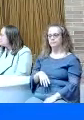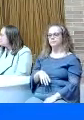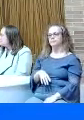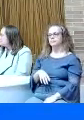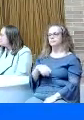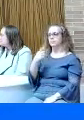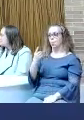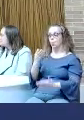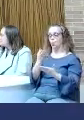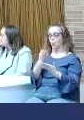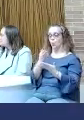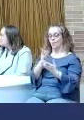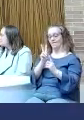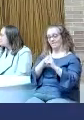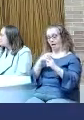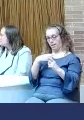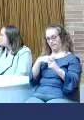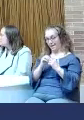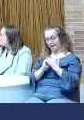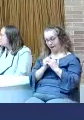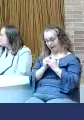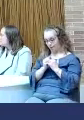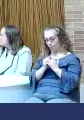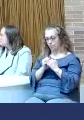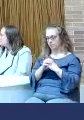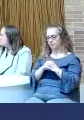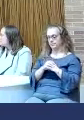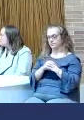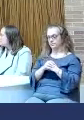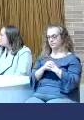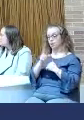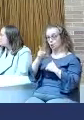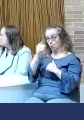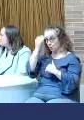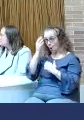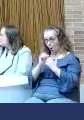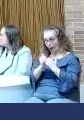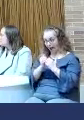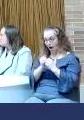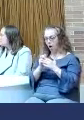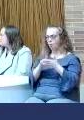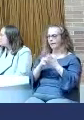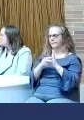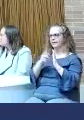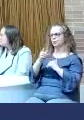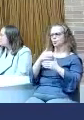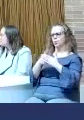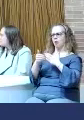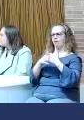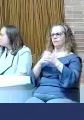customer can file a complaint because if you know it then you are comfortable with what you have to go